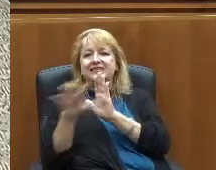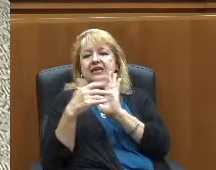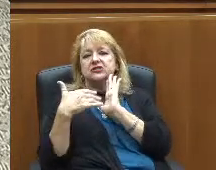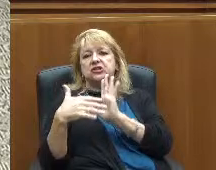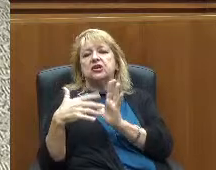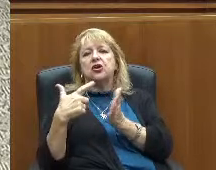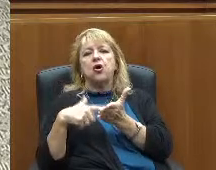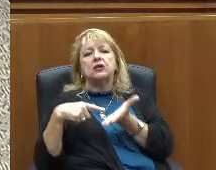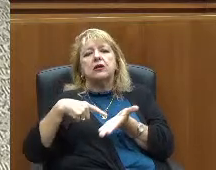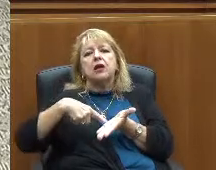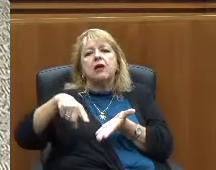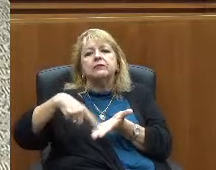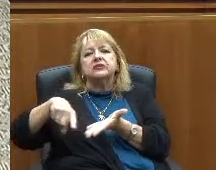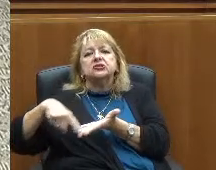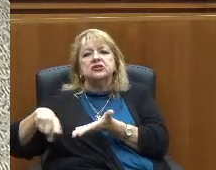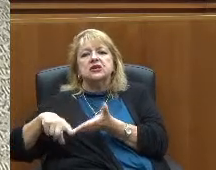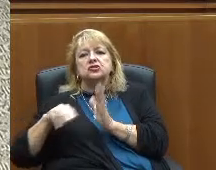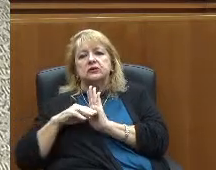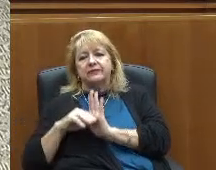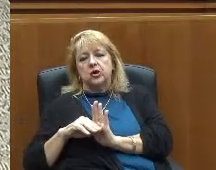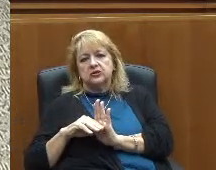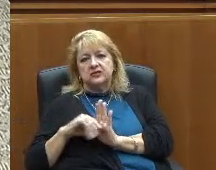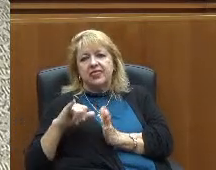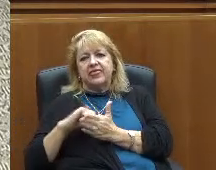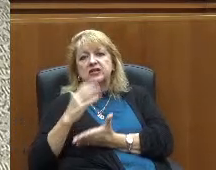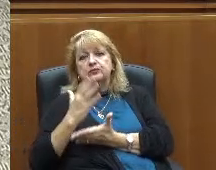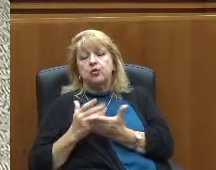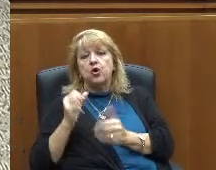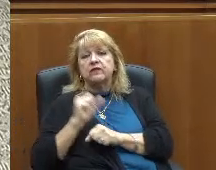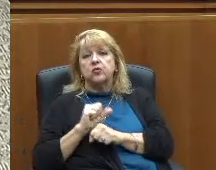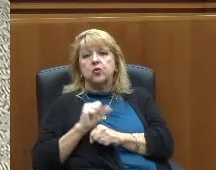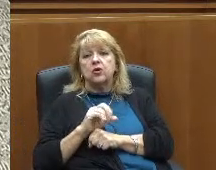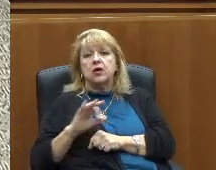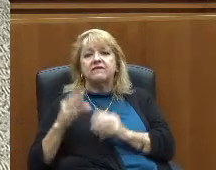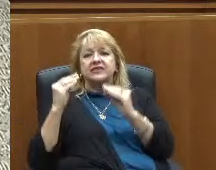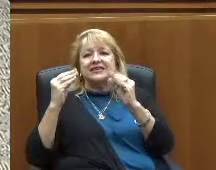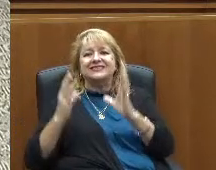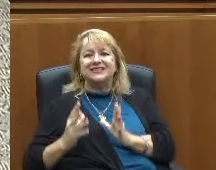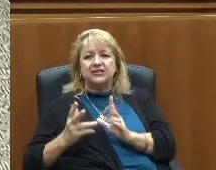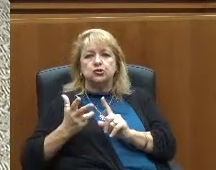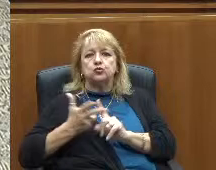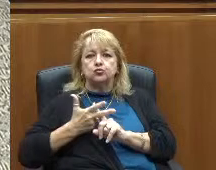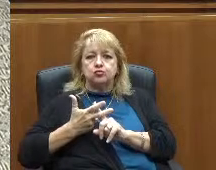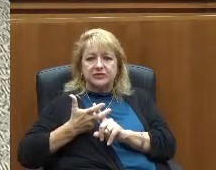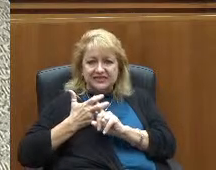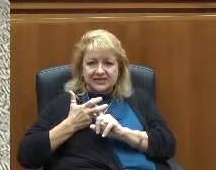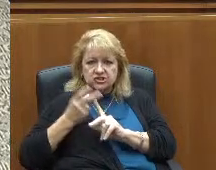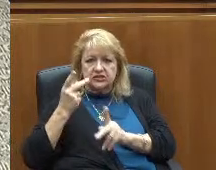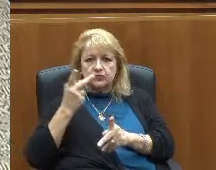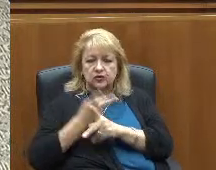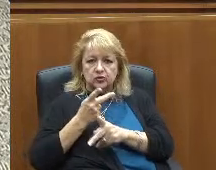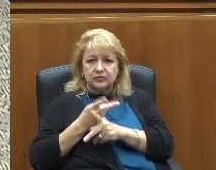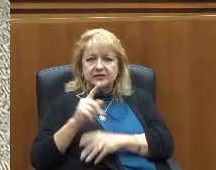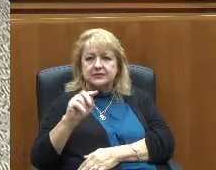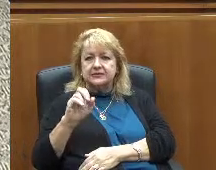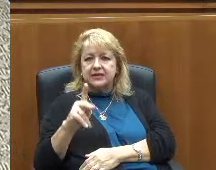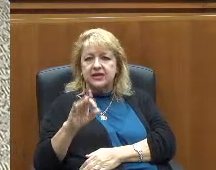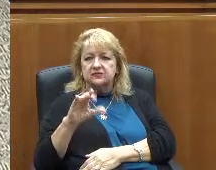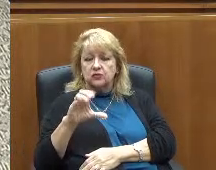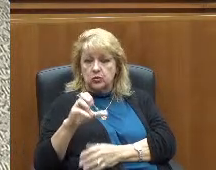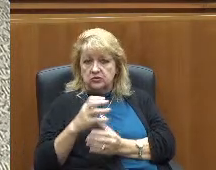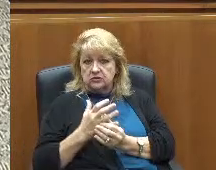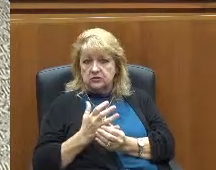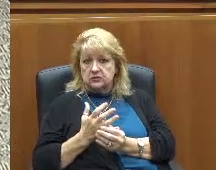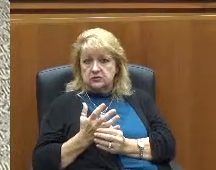on compensation models, which was part of the work of the Teacher Retention and Recruitment Task Force. It was one of the asks